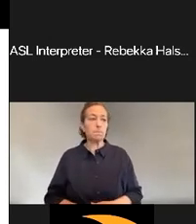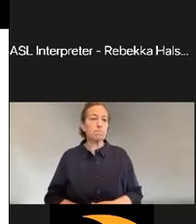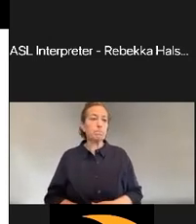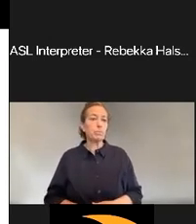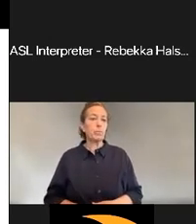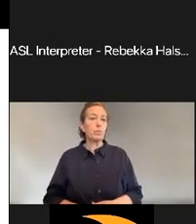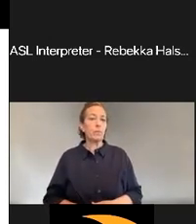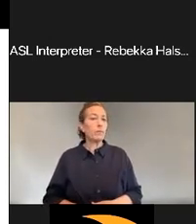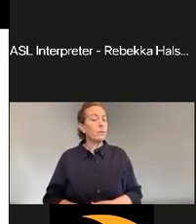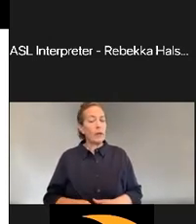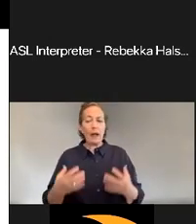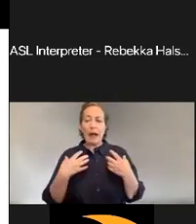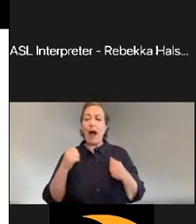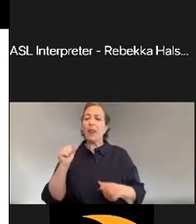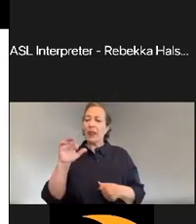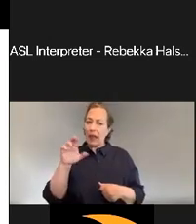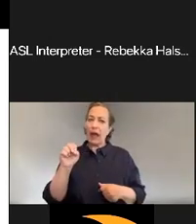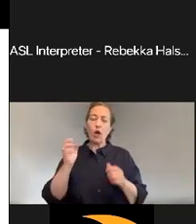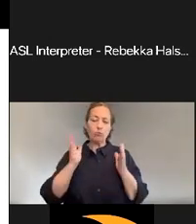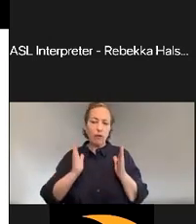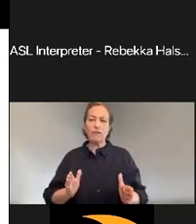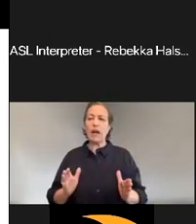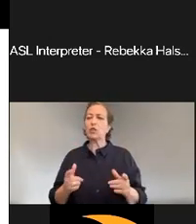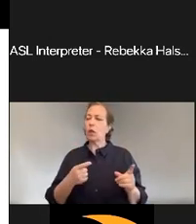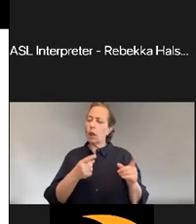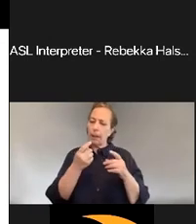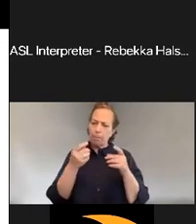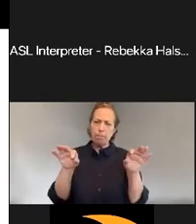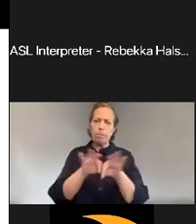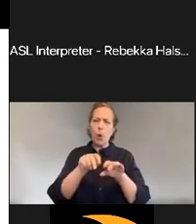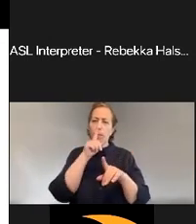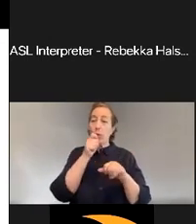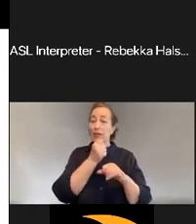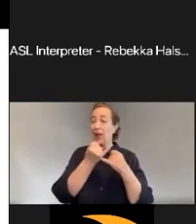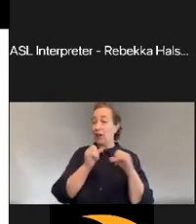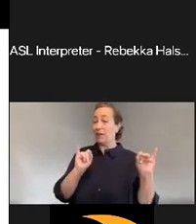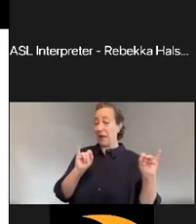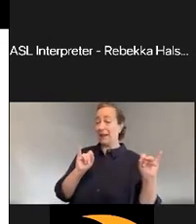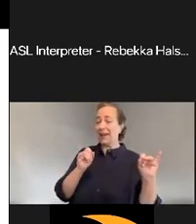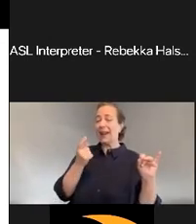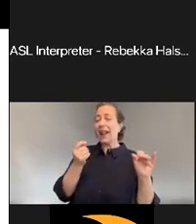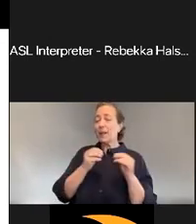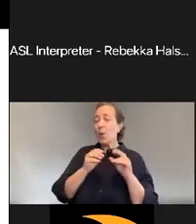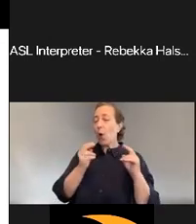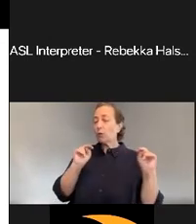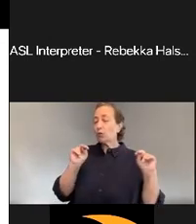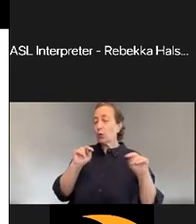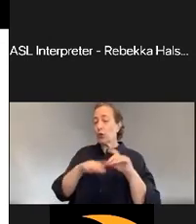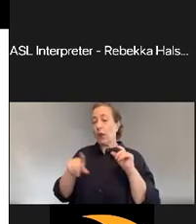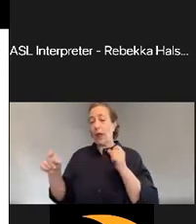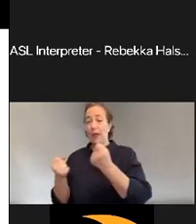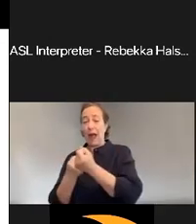professional who is viewed to be more independent and perhaps a little bit more neutral than the advocate can really make a difference